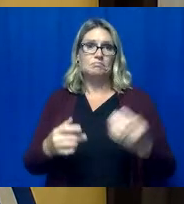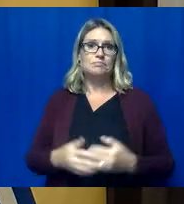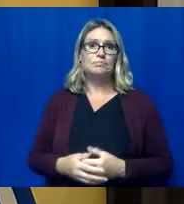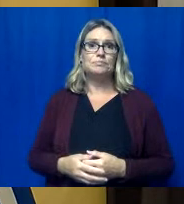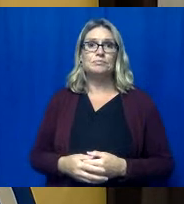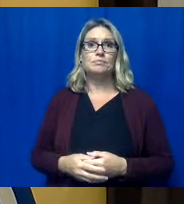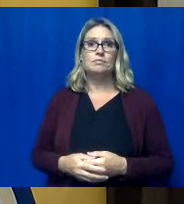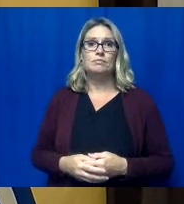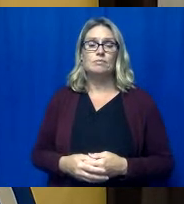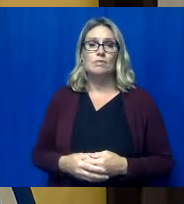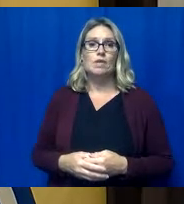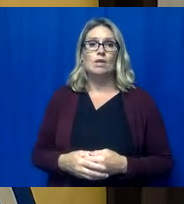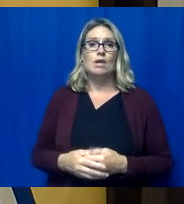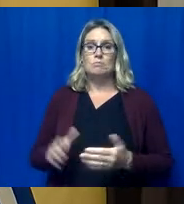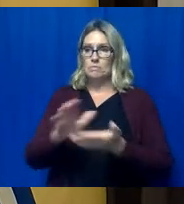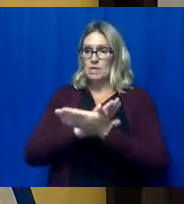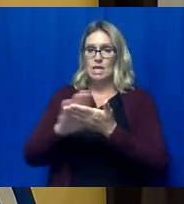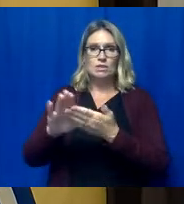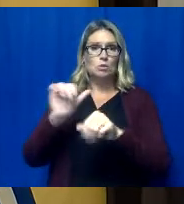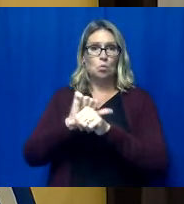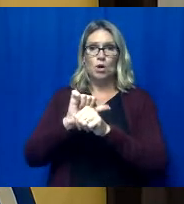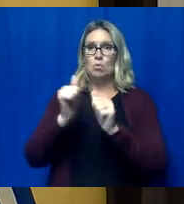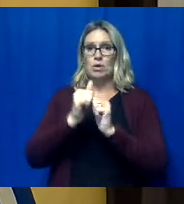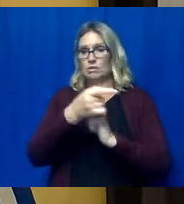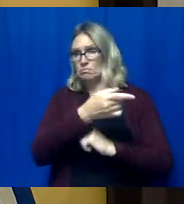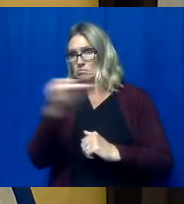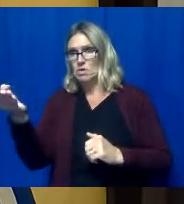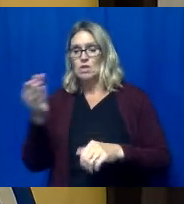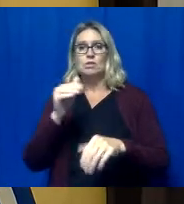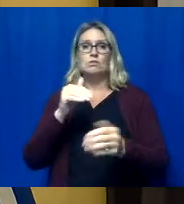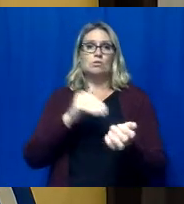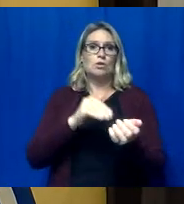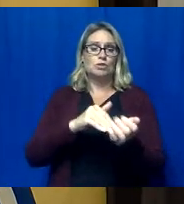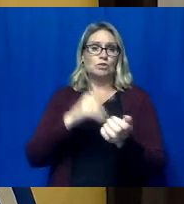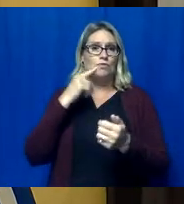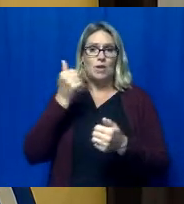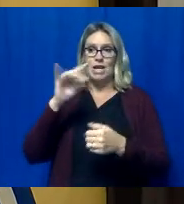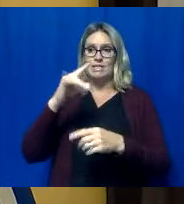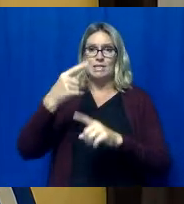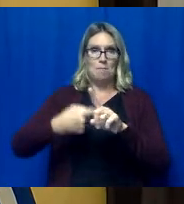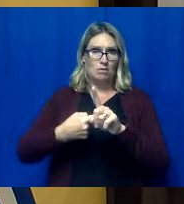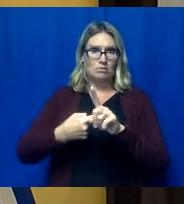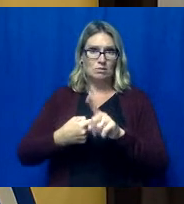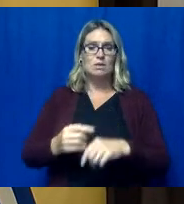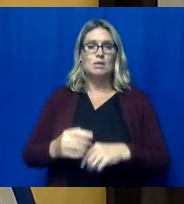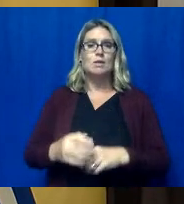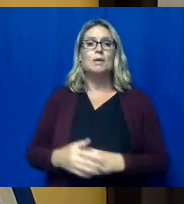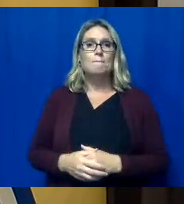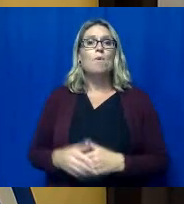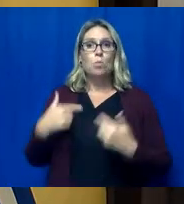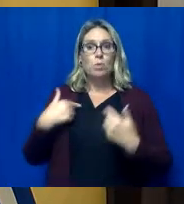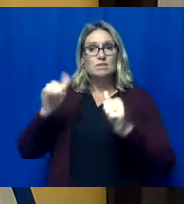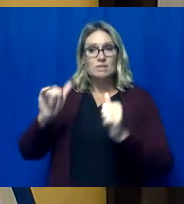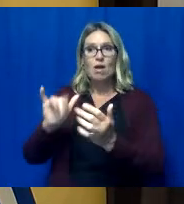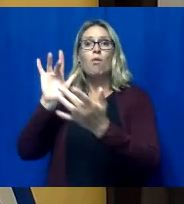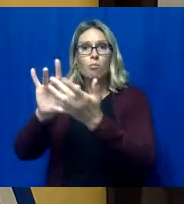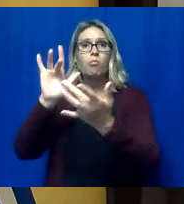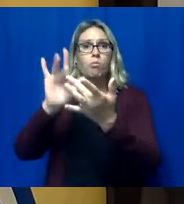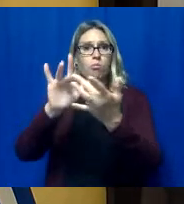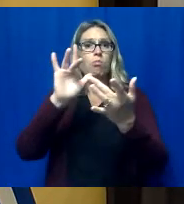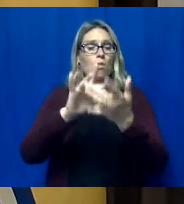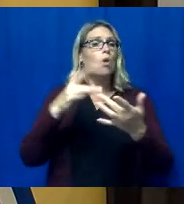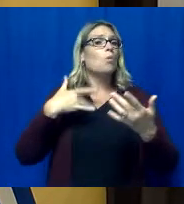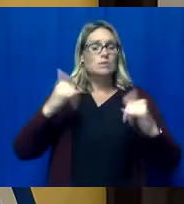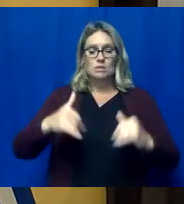again, it's been great to work with them throughout the last 18 months in that capacity. But we've certainly kept in touch. We've certainly had regular meetings